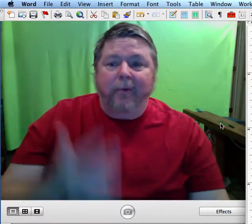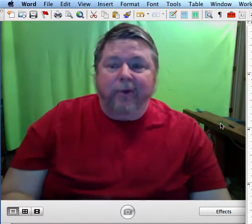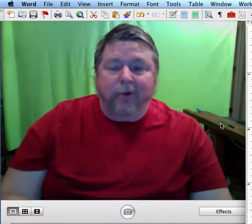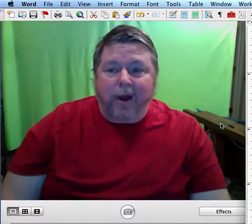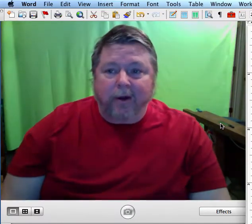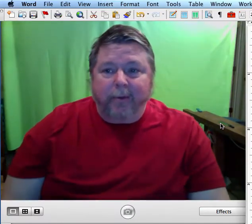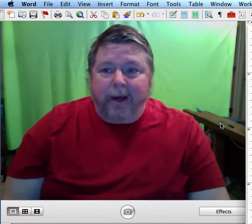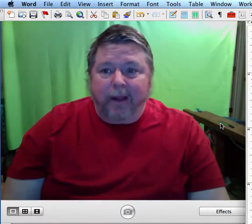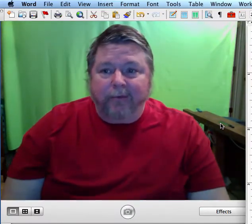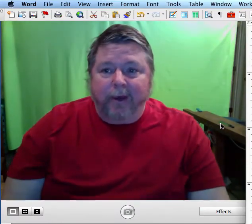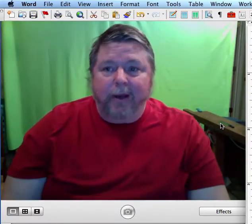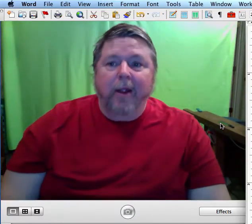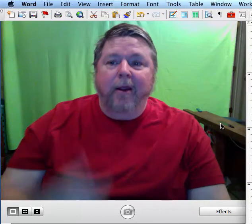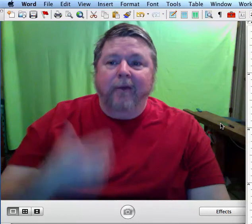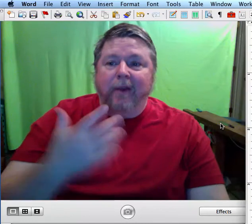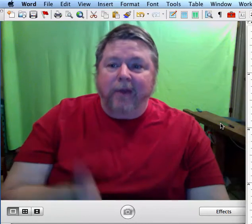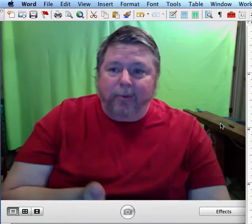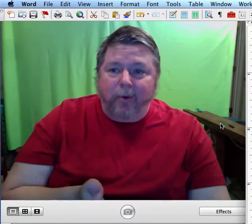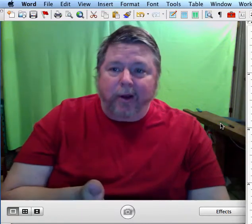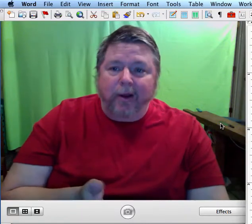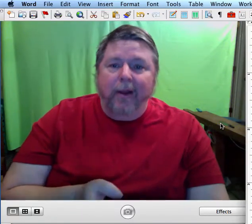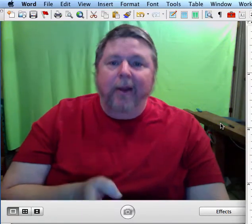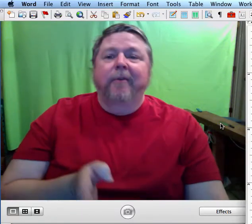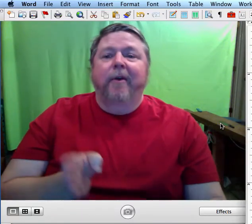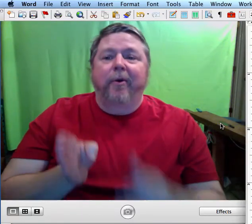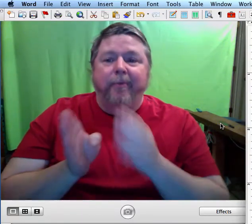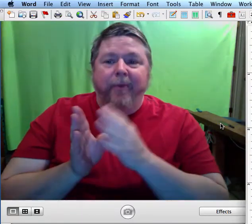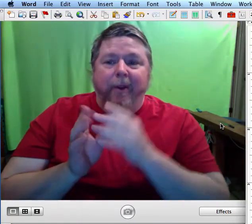I don't want you to try to do them in the last minute because that's not the point.